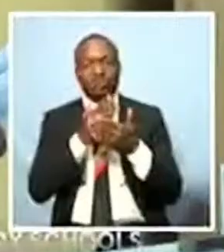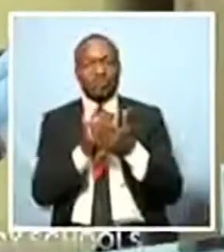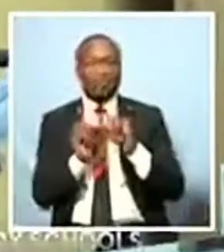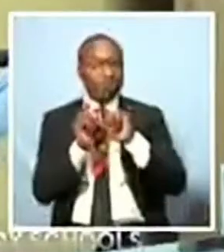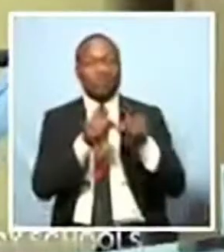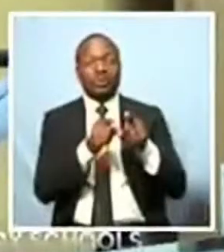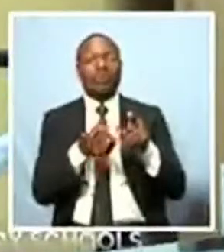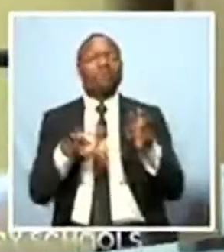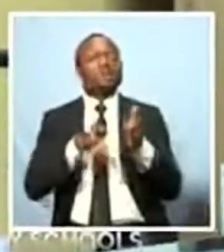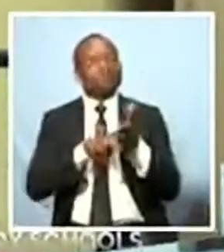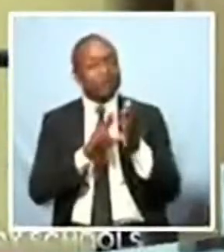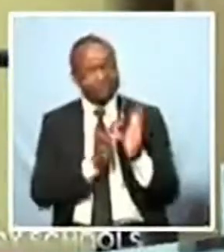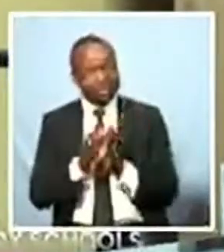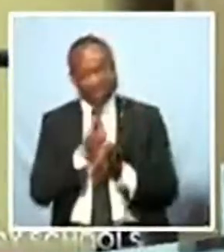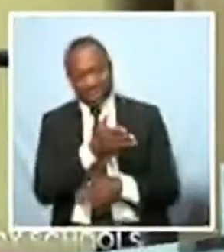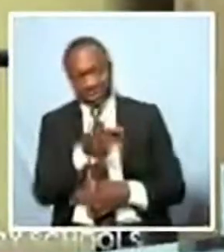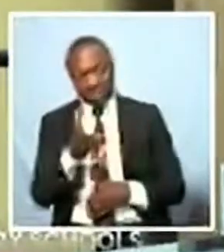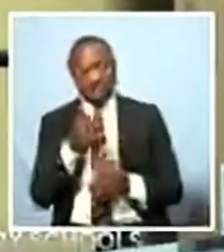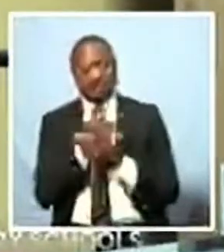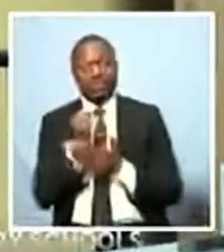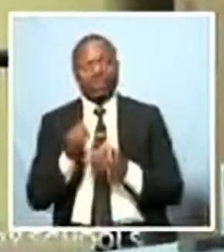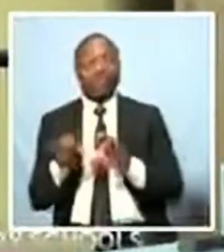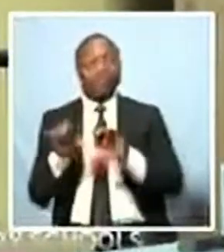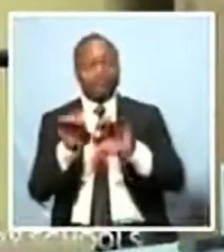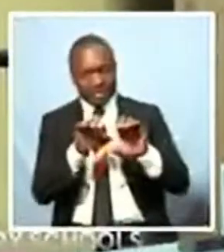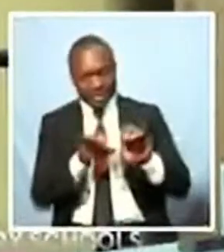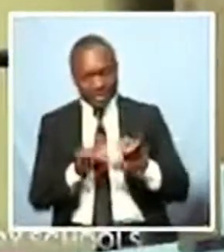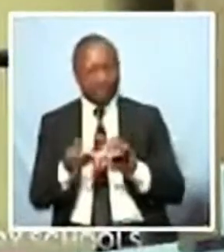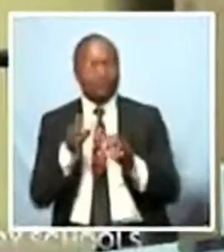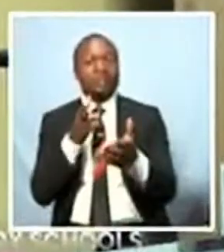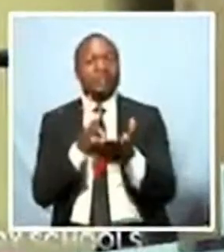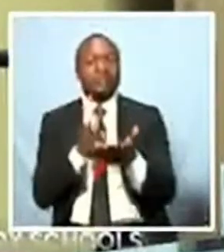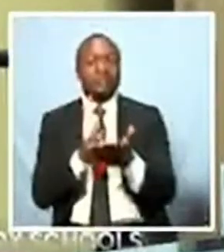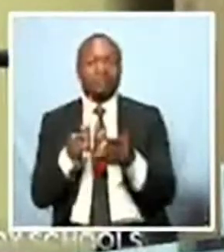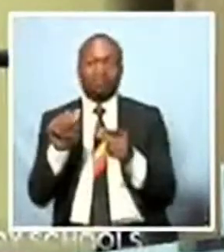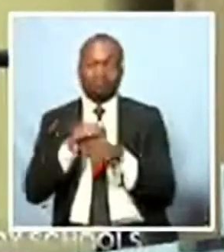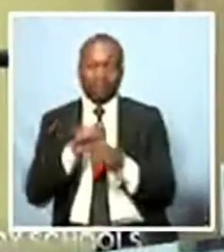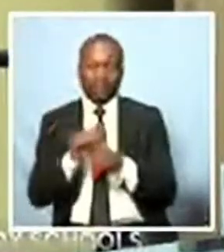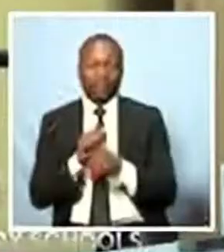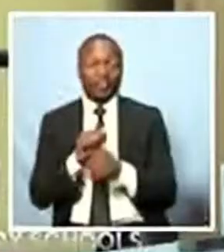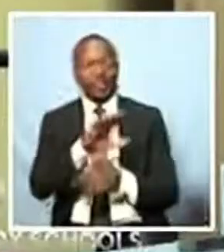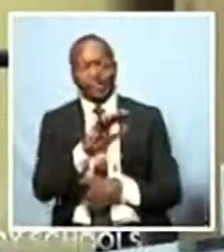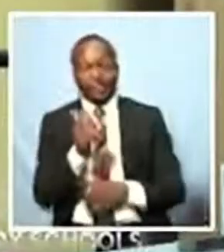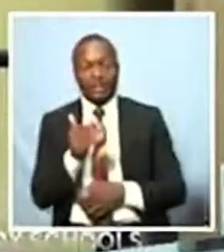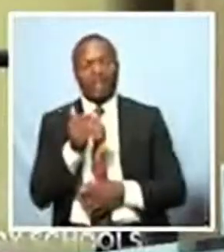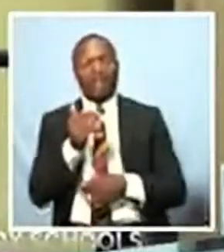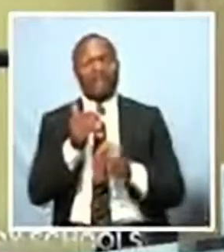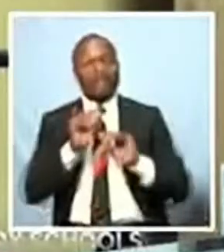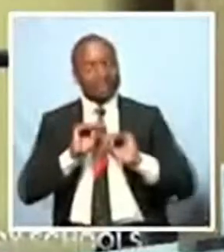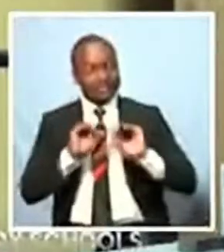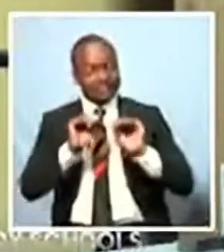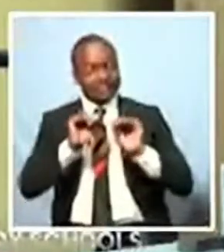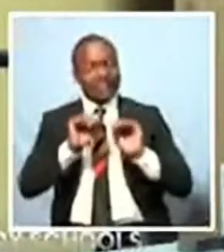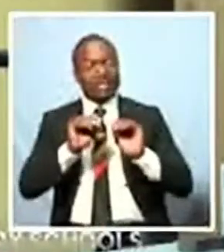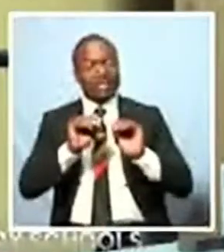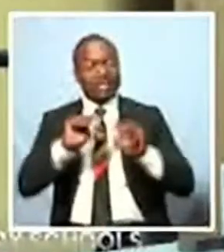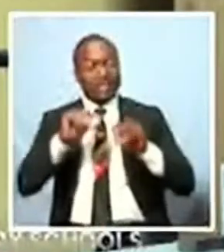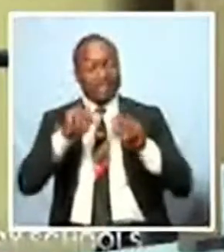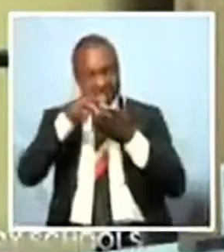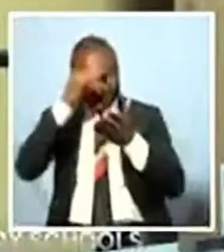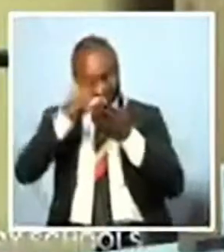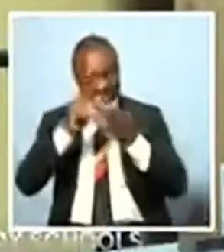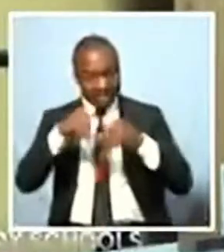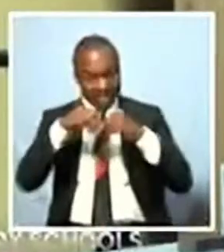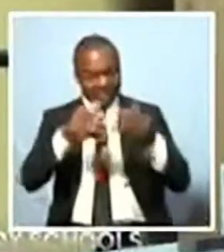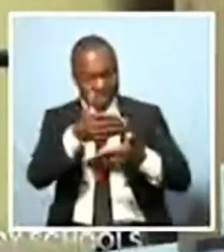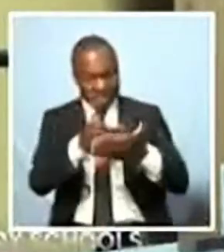teach. So those issues, if we get back to those practices, we get back to teaching and learning, providing these, I can